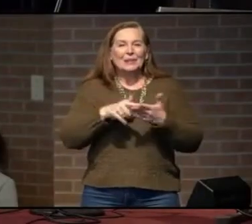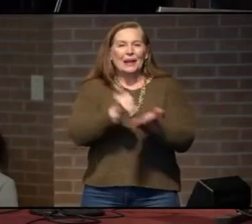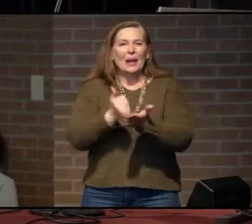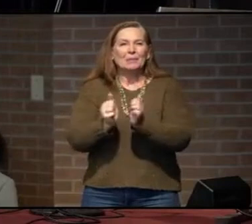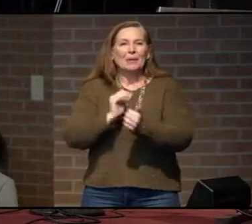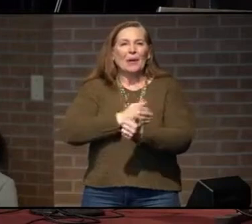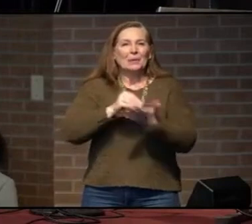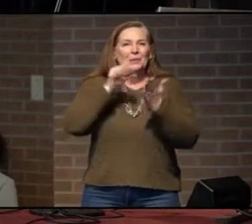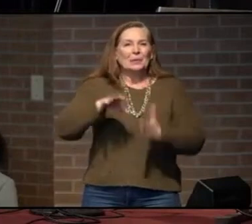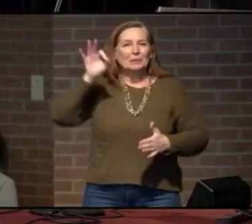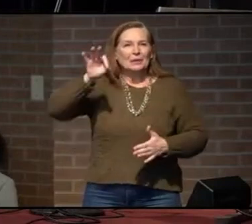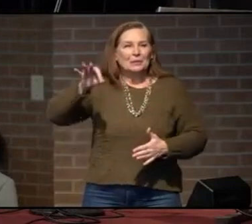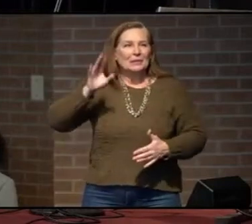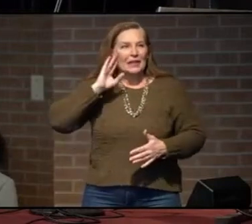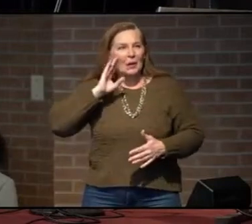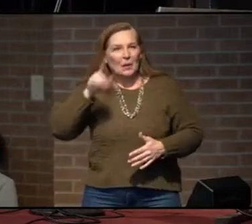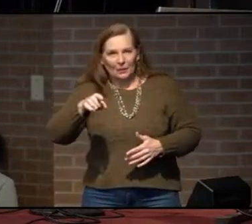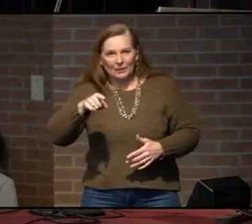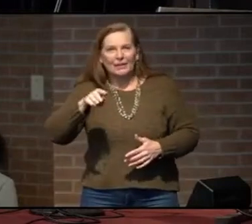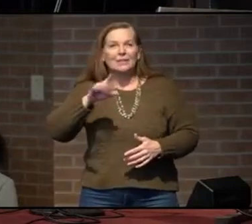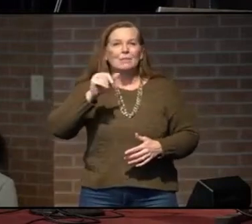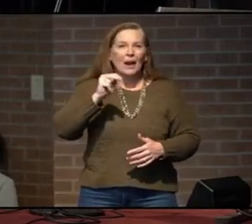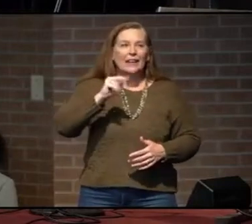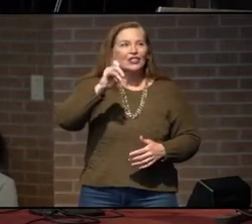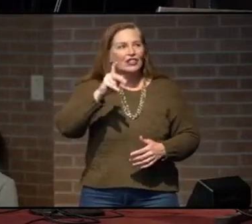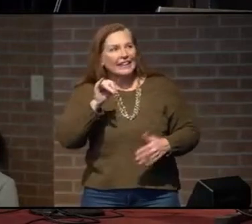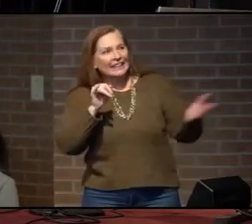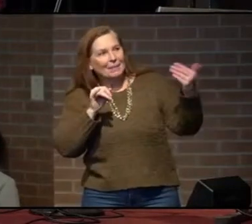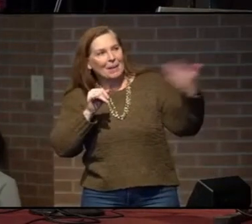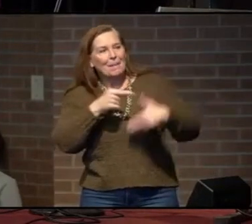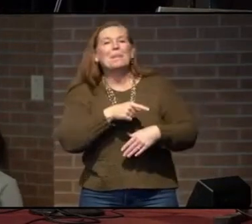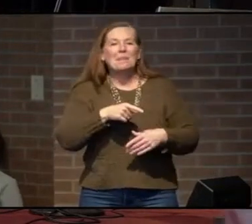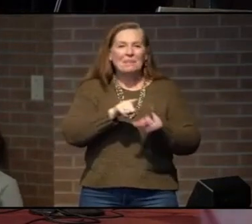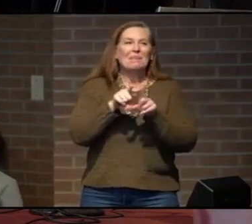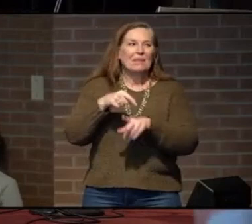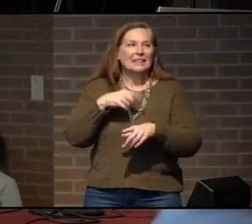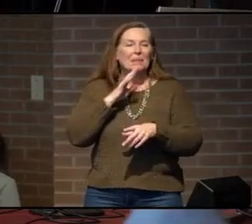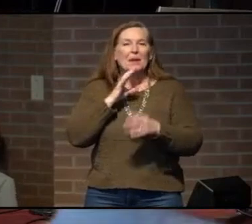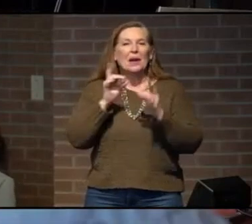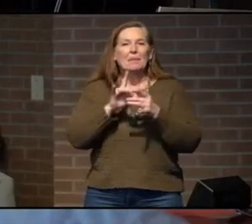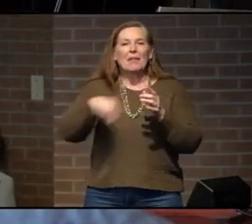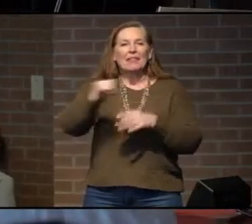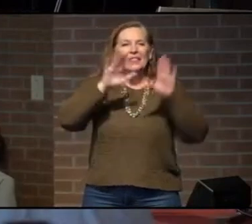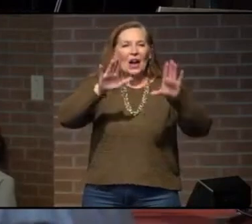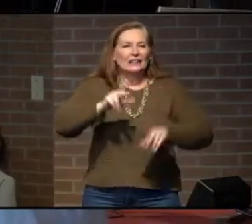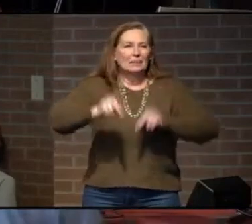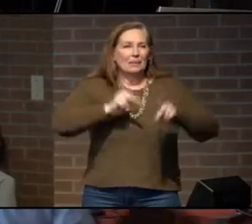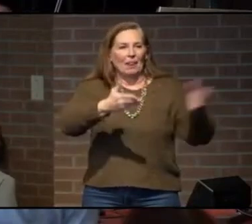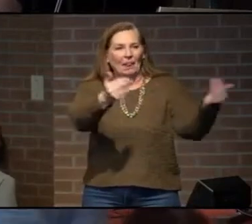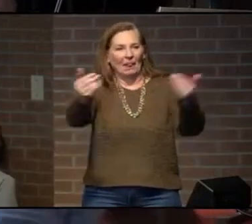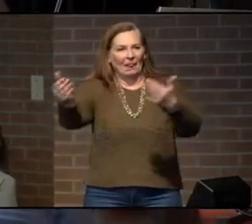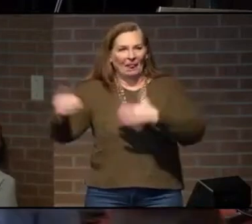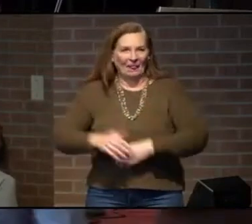student ministries. I know I've got Ryan and Jackie, we've got Kirsten. Yeah, come on up as I'm talking about these awesome people.